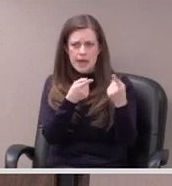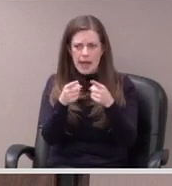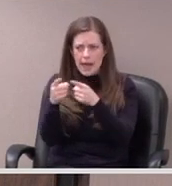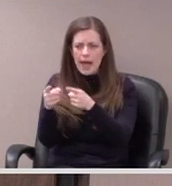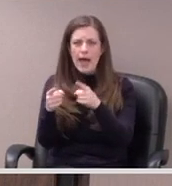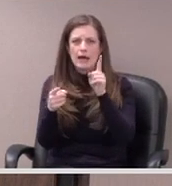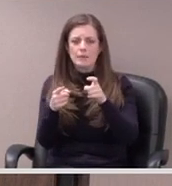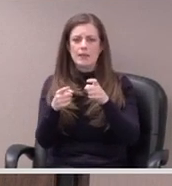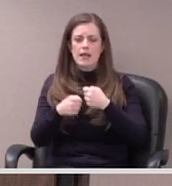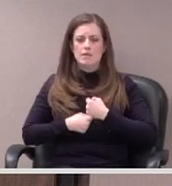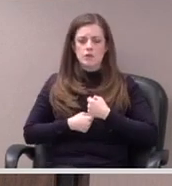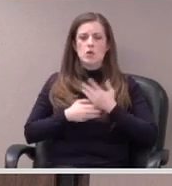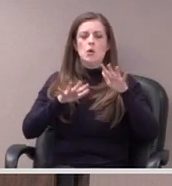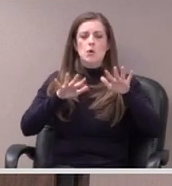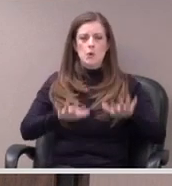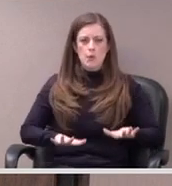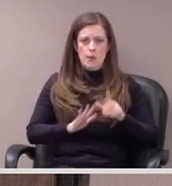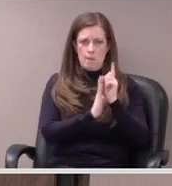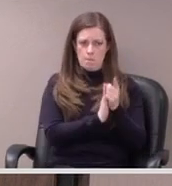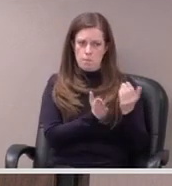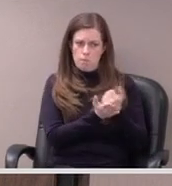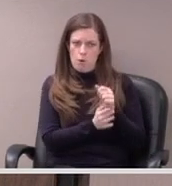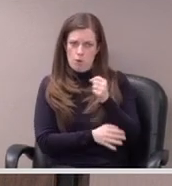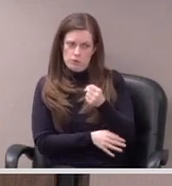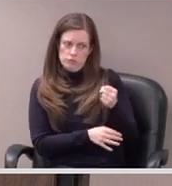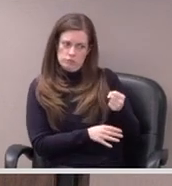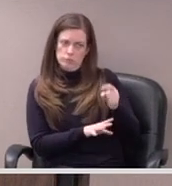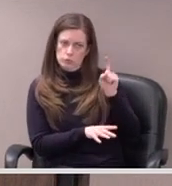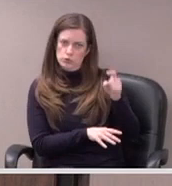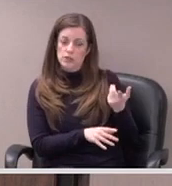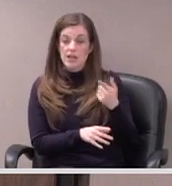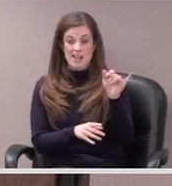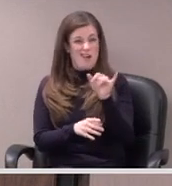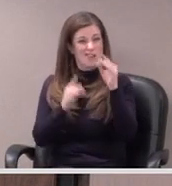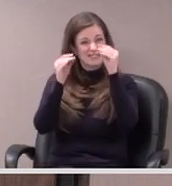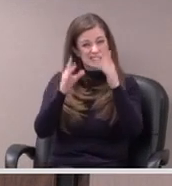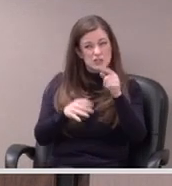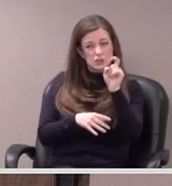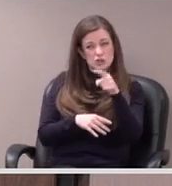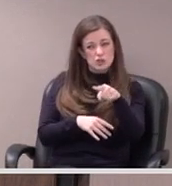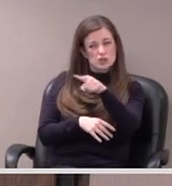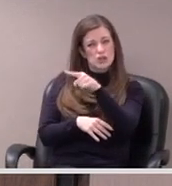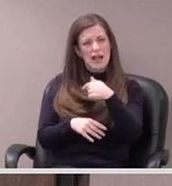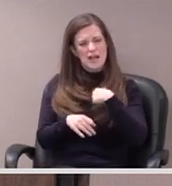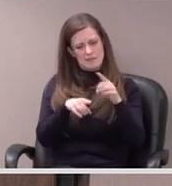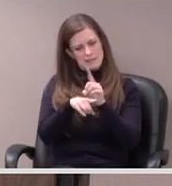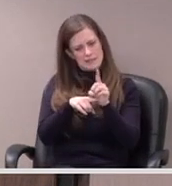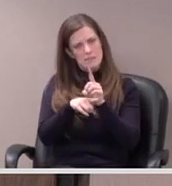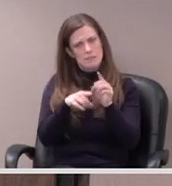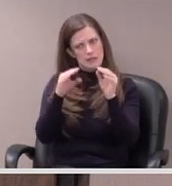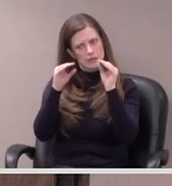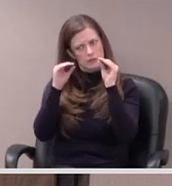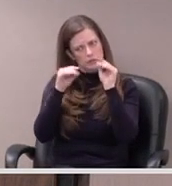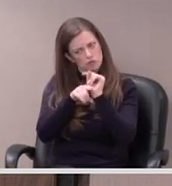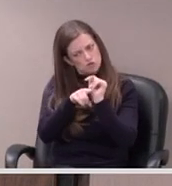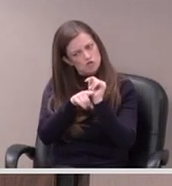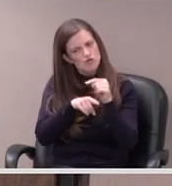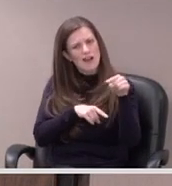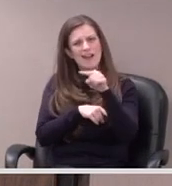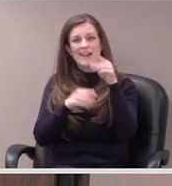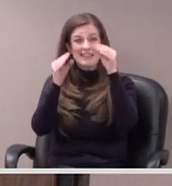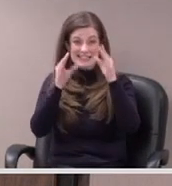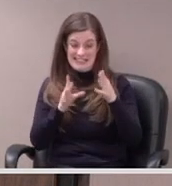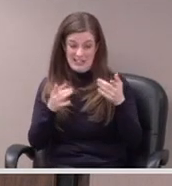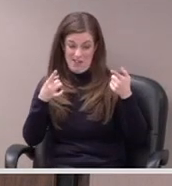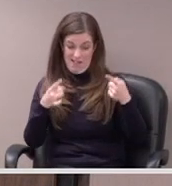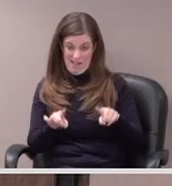have a cool off moment. I feel like also the teachers should have some kind of disciplinary training. The teacher